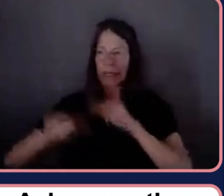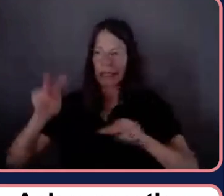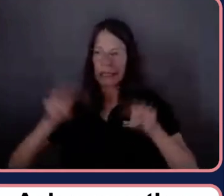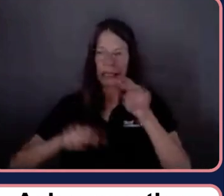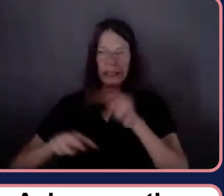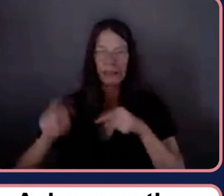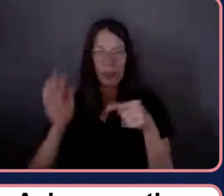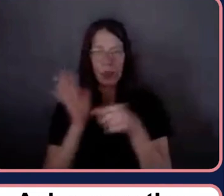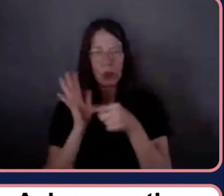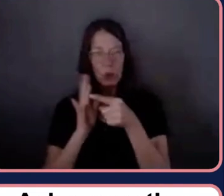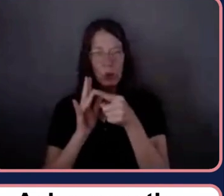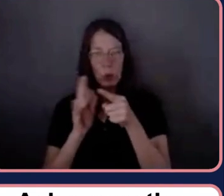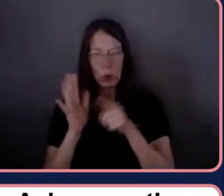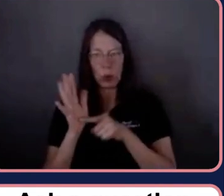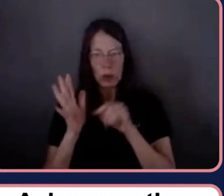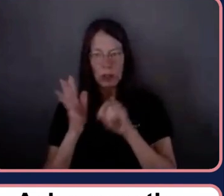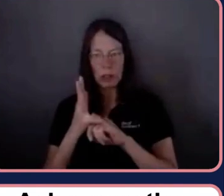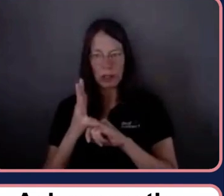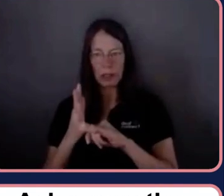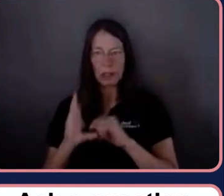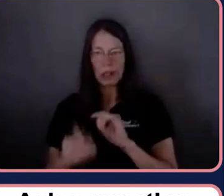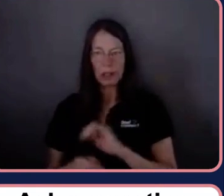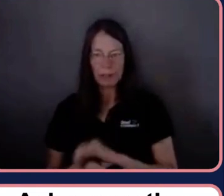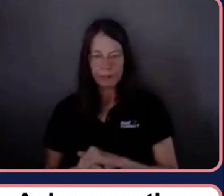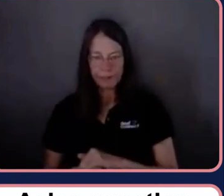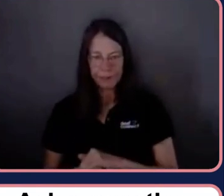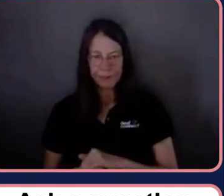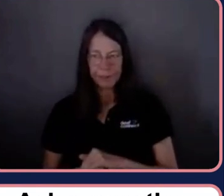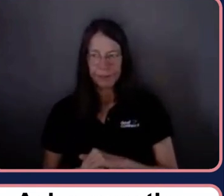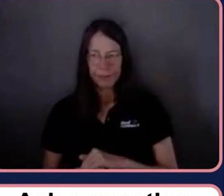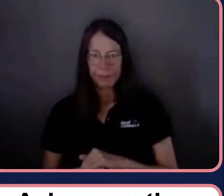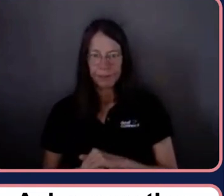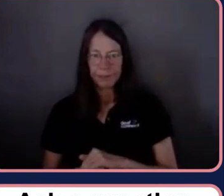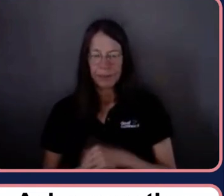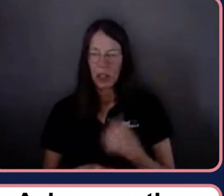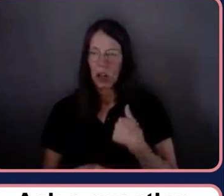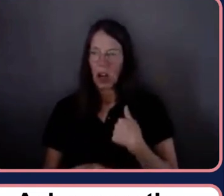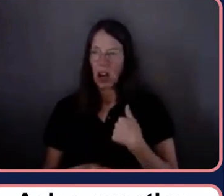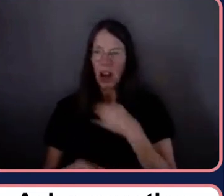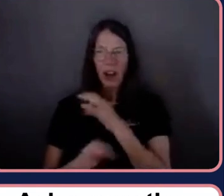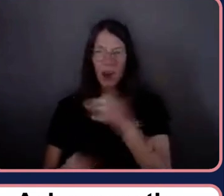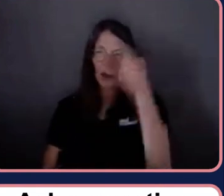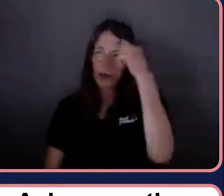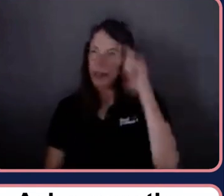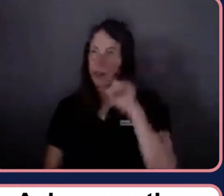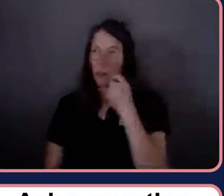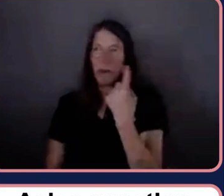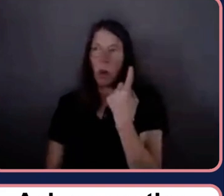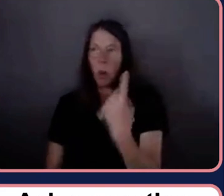clear, I think it is most unlikely that there will be a single tool. When you think of all of the